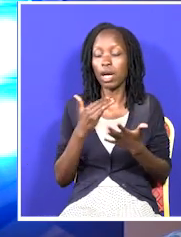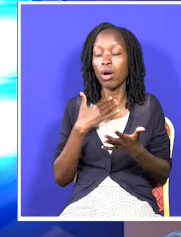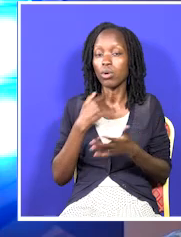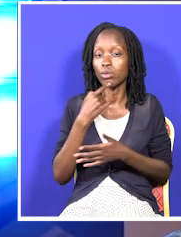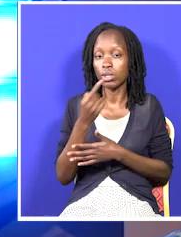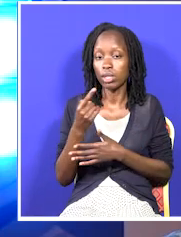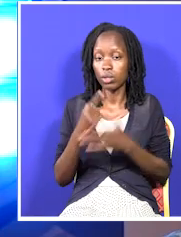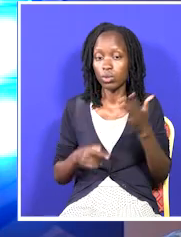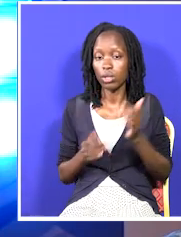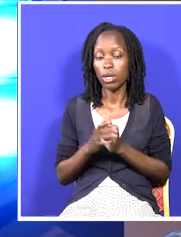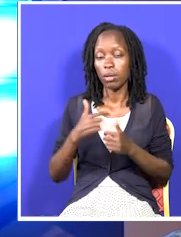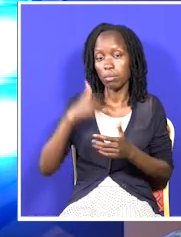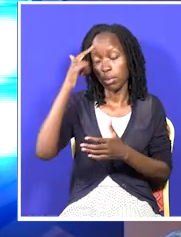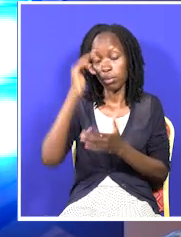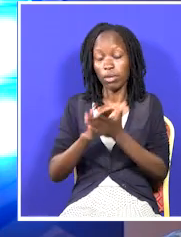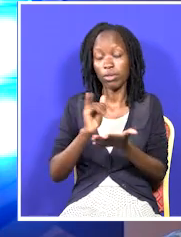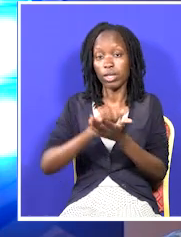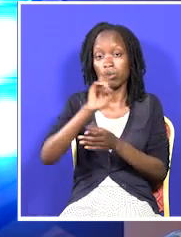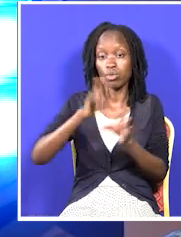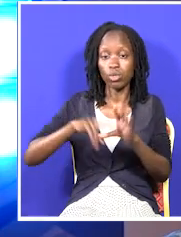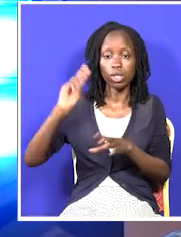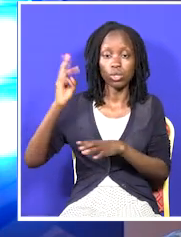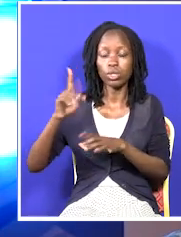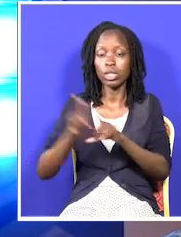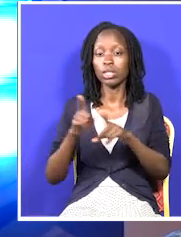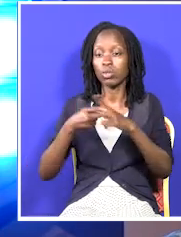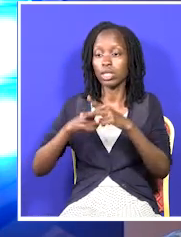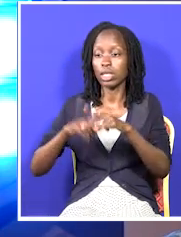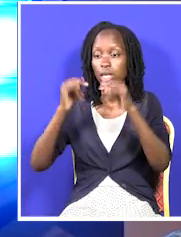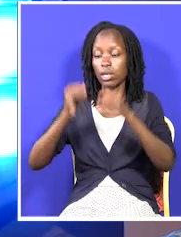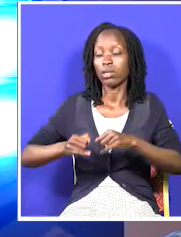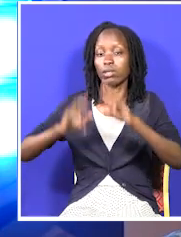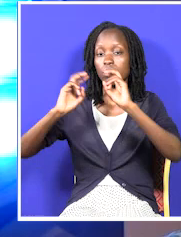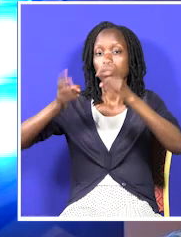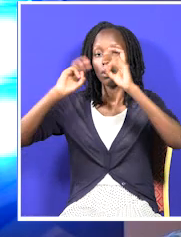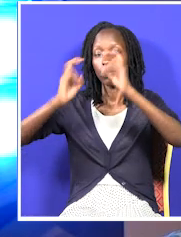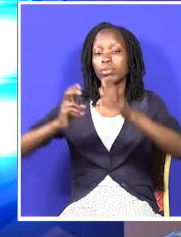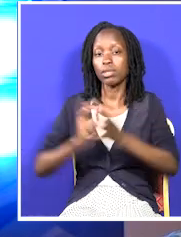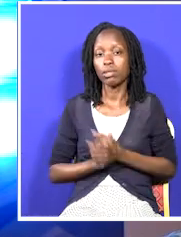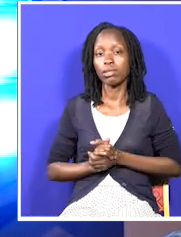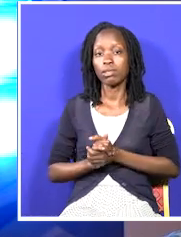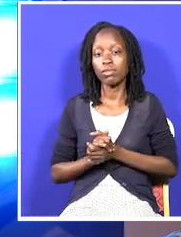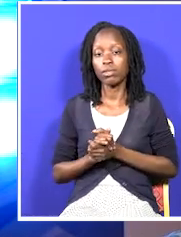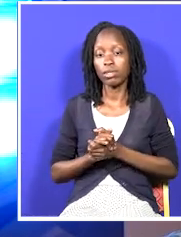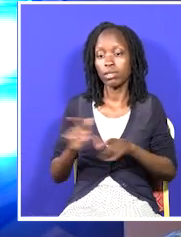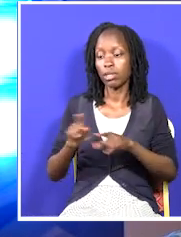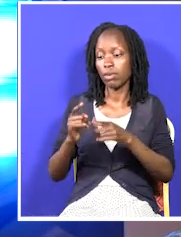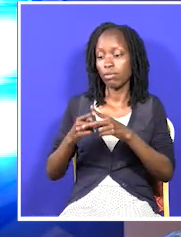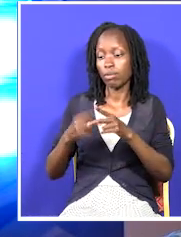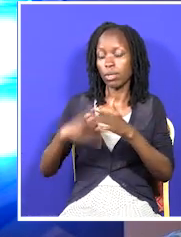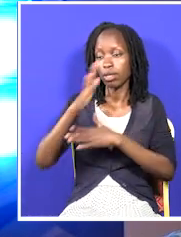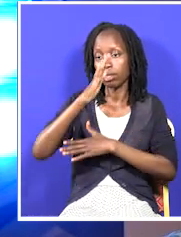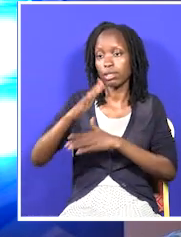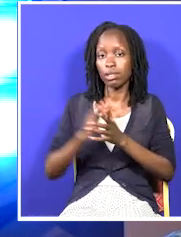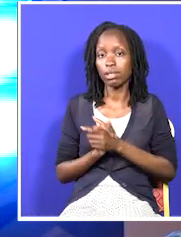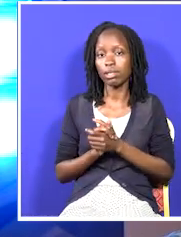that I believe that you'll be joining us as we begin the new series come next Sunday, because we are starting a new